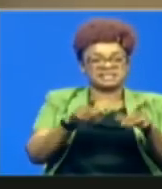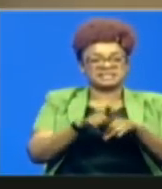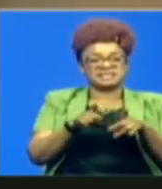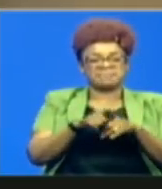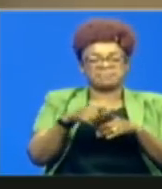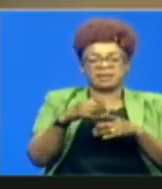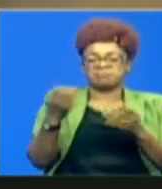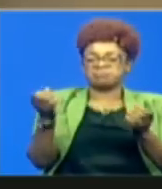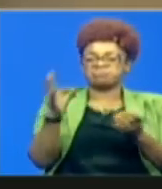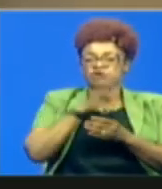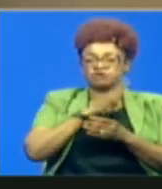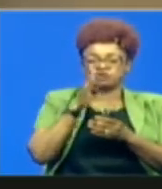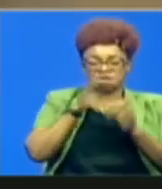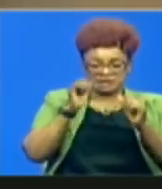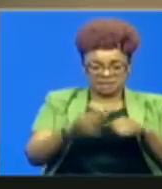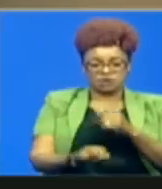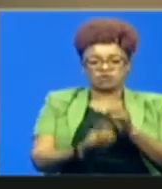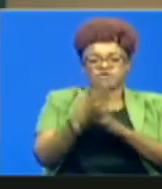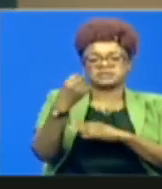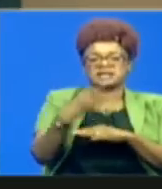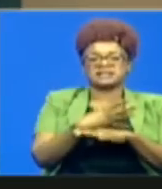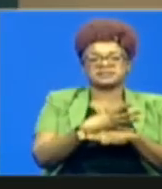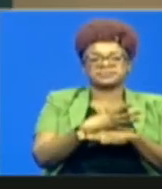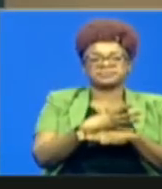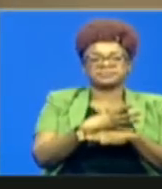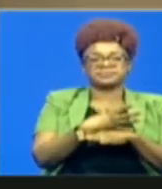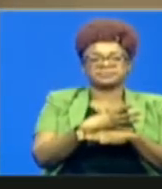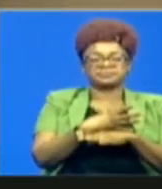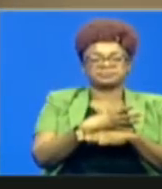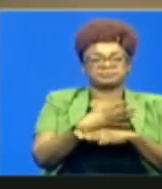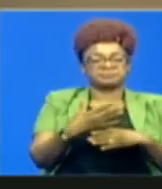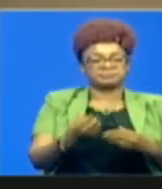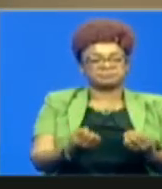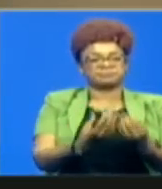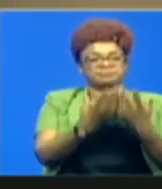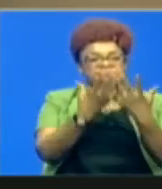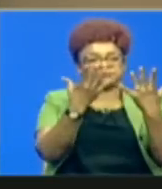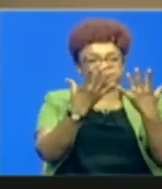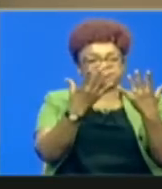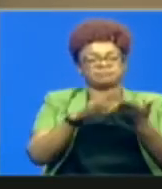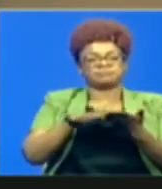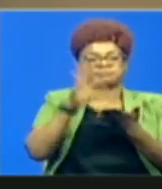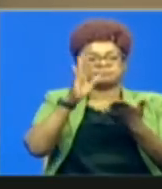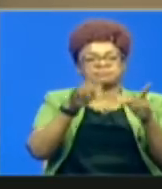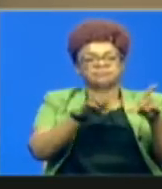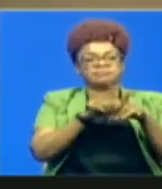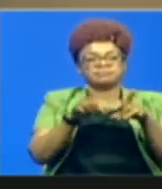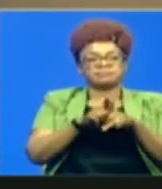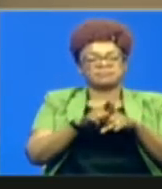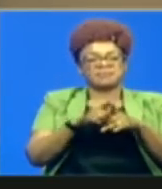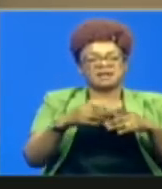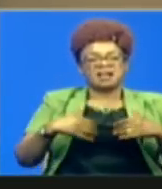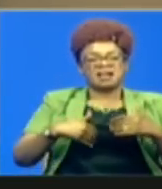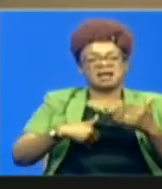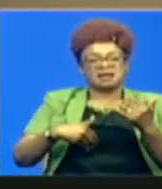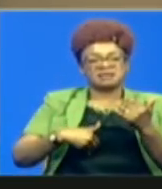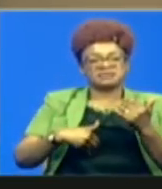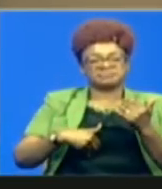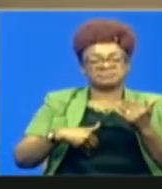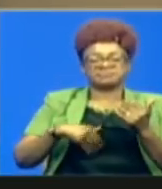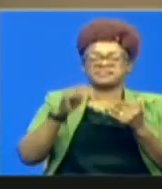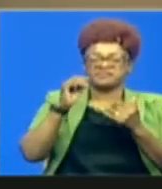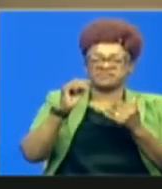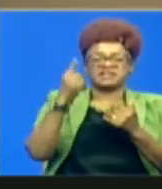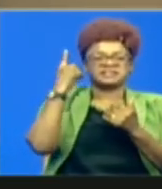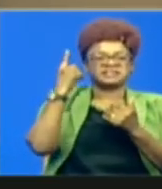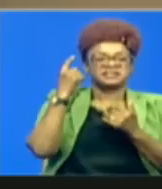pollution can cause a cancer. Now, coming up on your screens, the most common types of cancers. Lung cancer takes the first